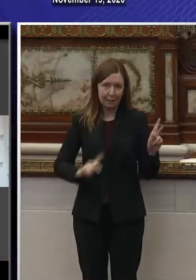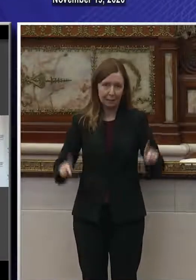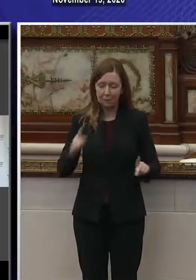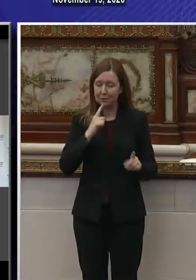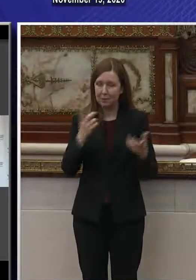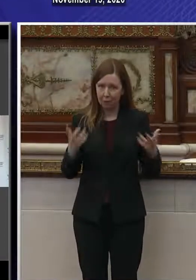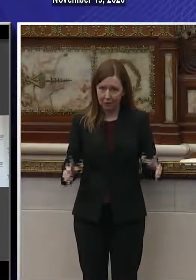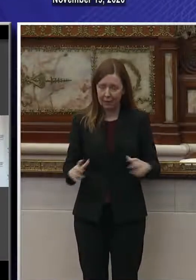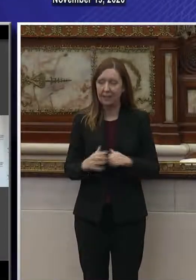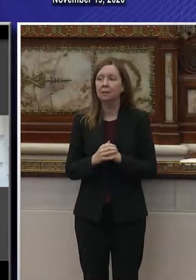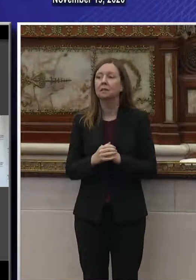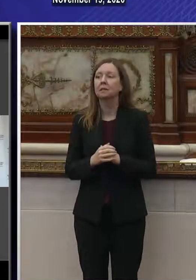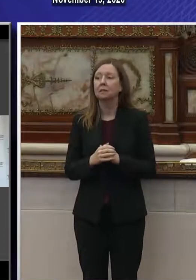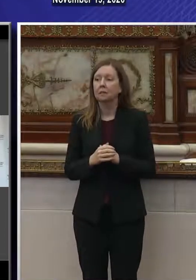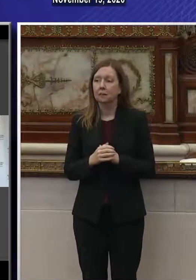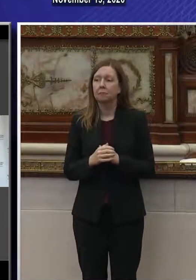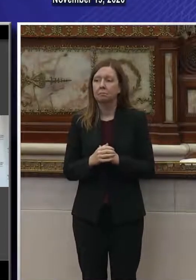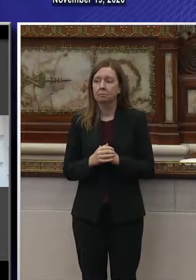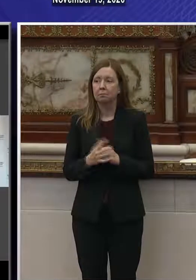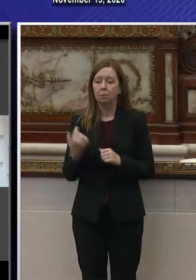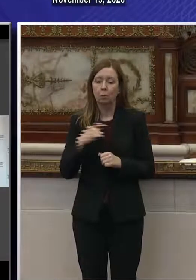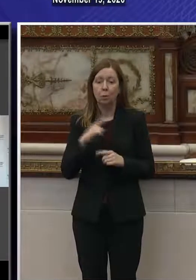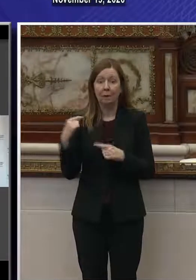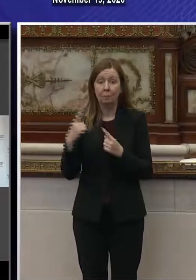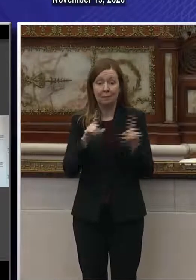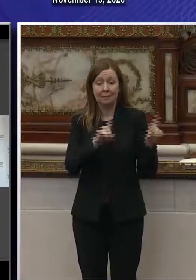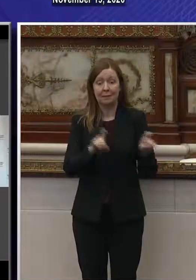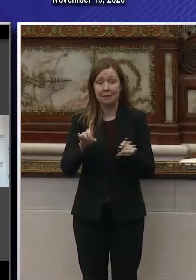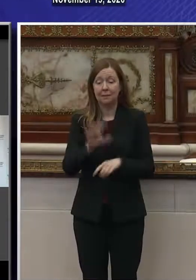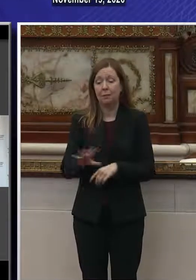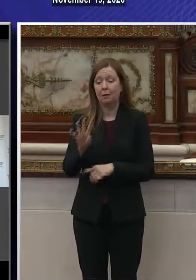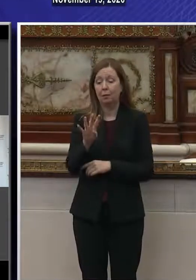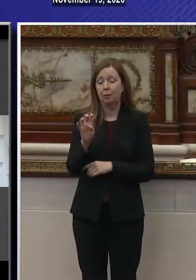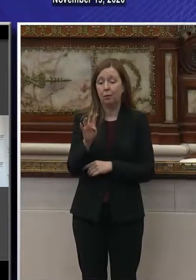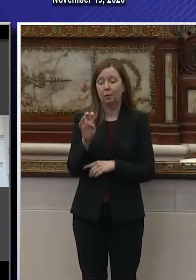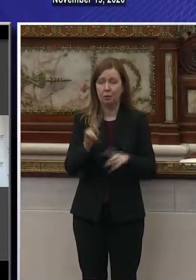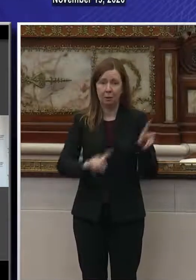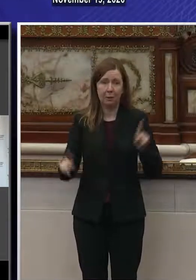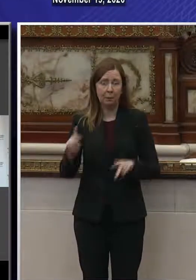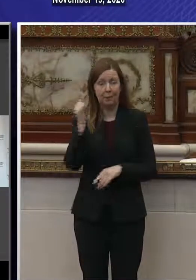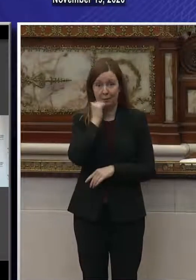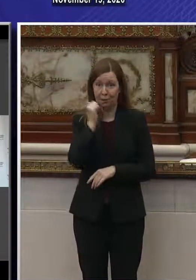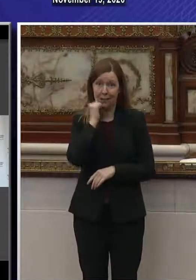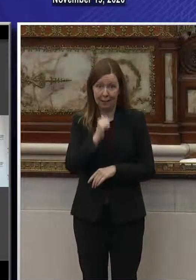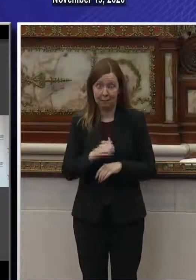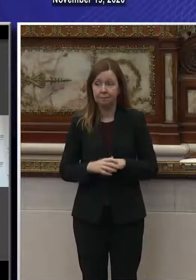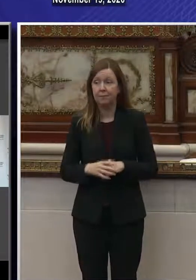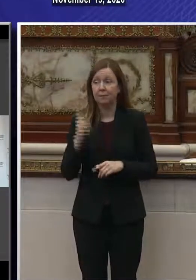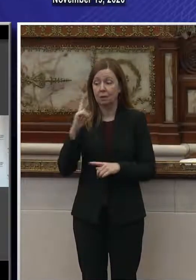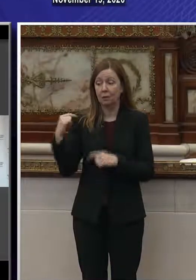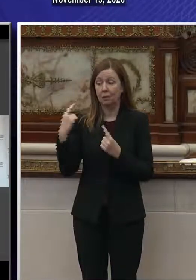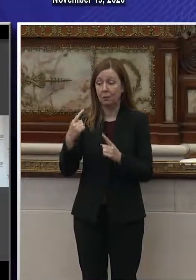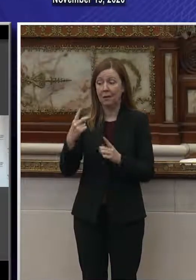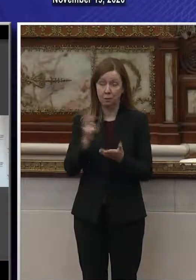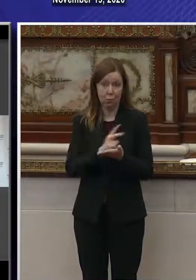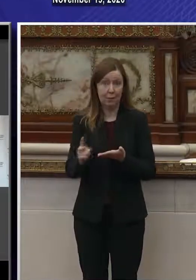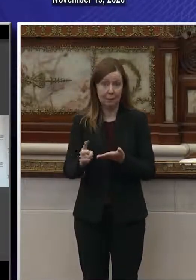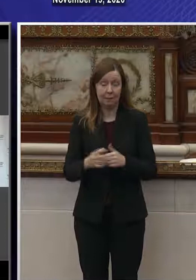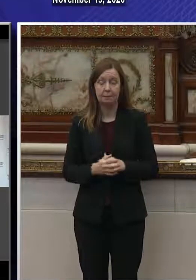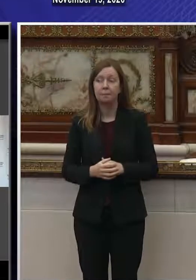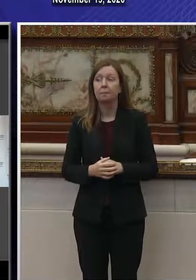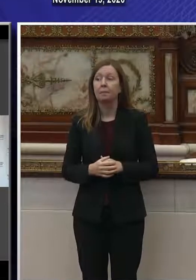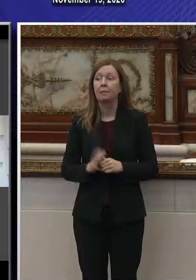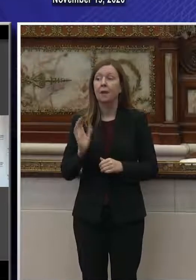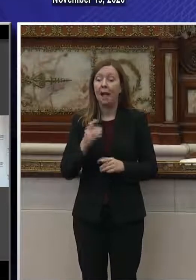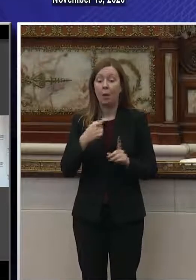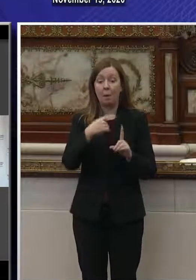on this call, we've been testing about 400 people a day for the past 2 weeks,